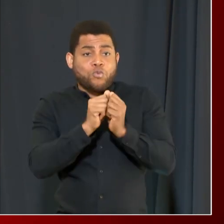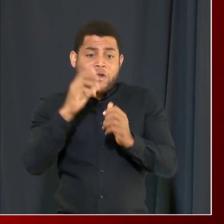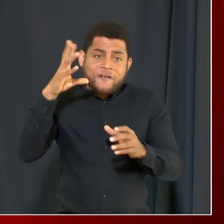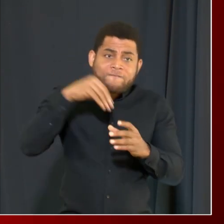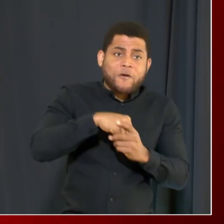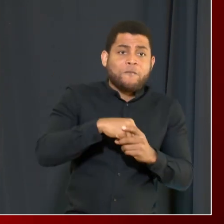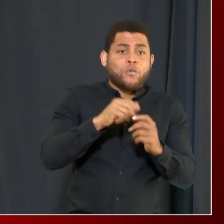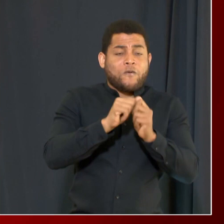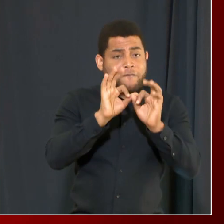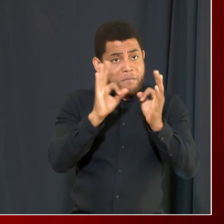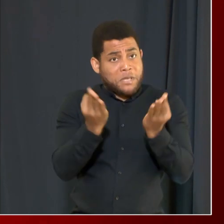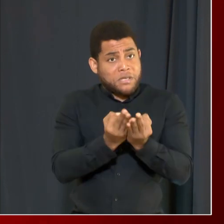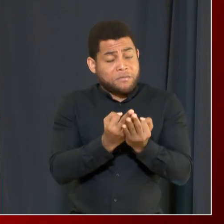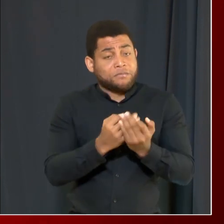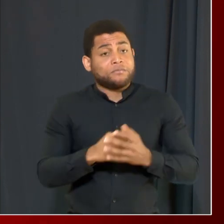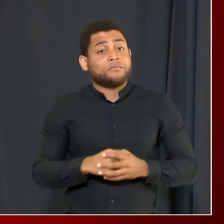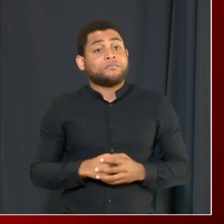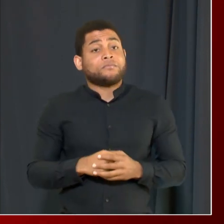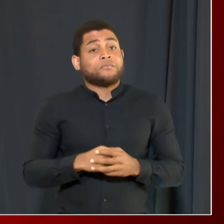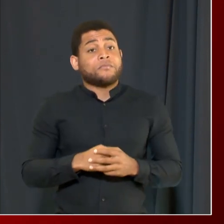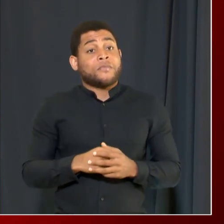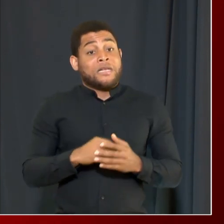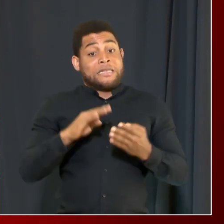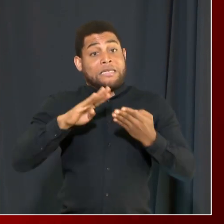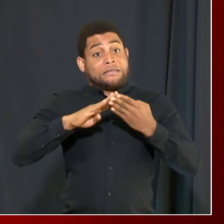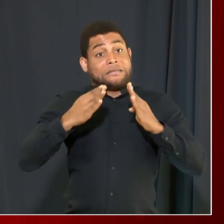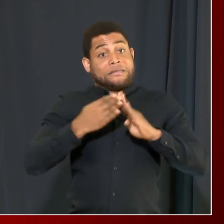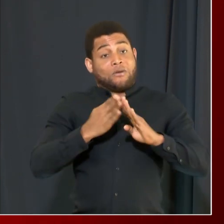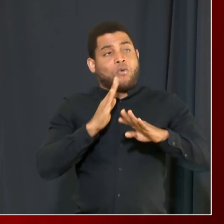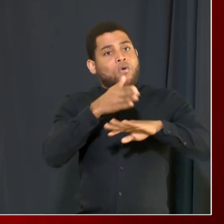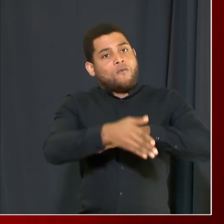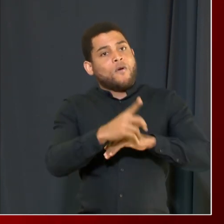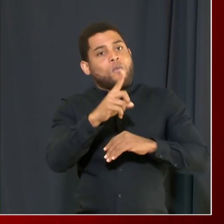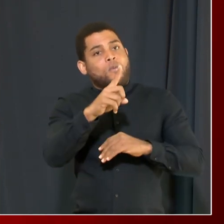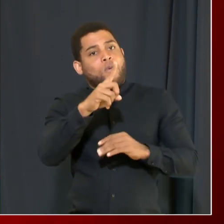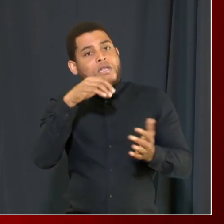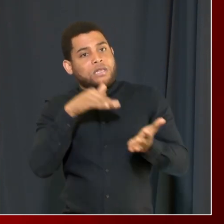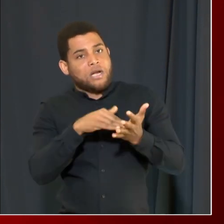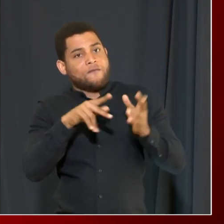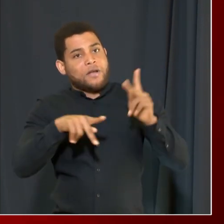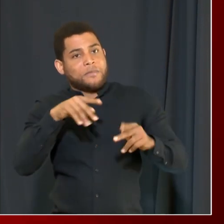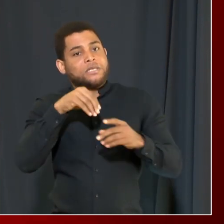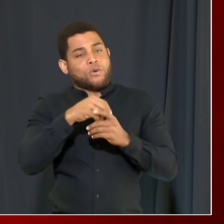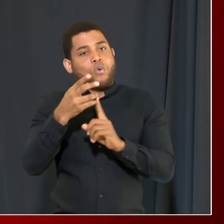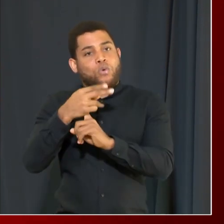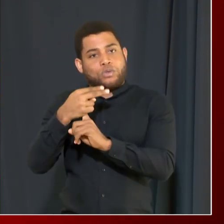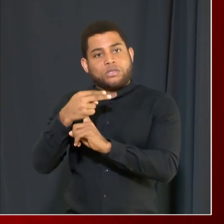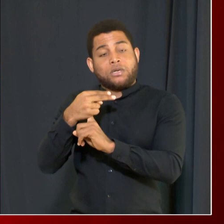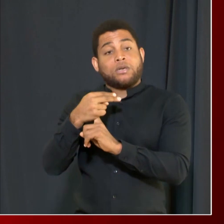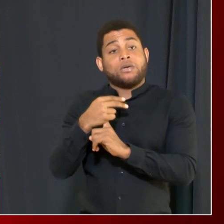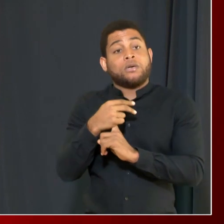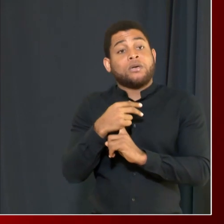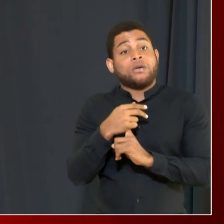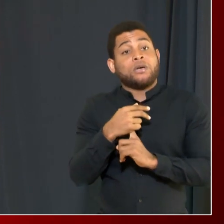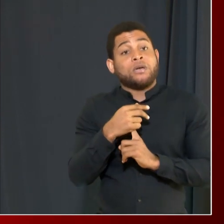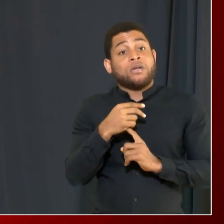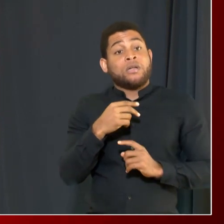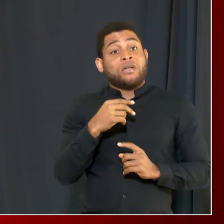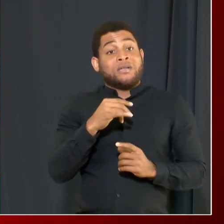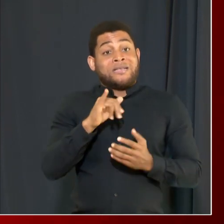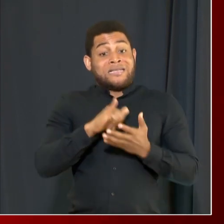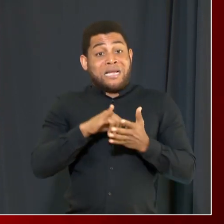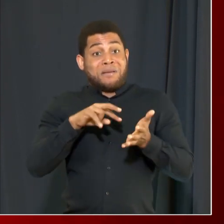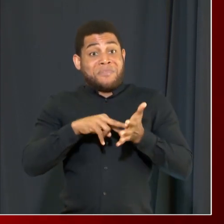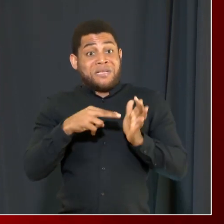city continues to house just over 1,000 individuals and families in hotels. That is the product of receiving families over the